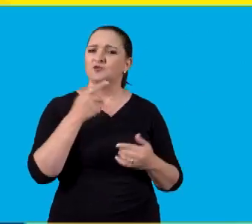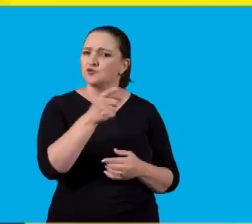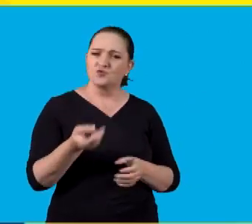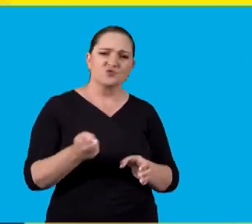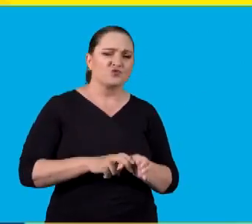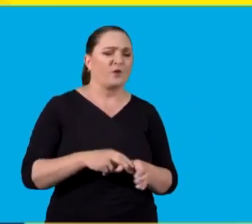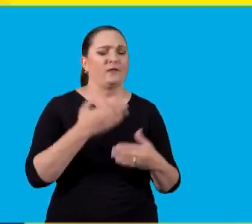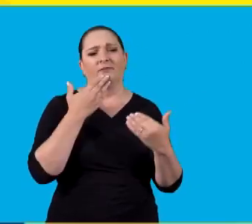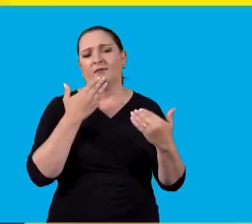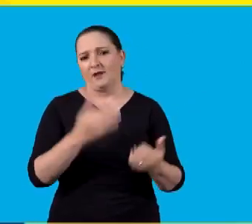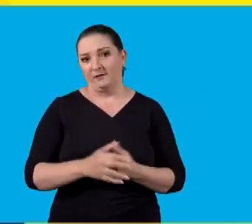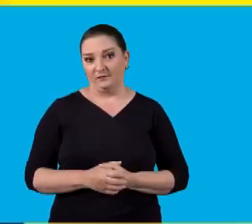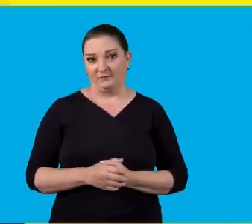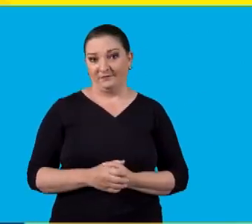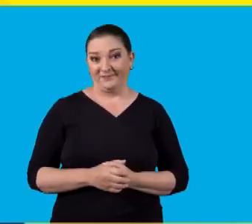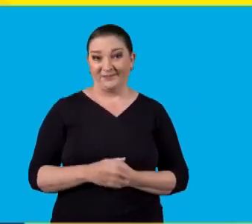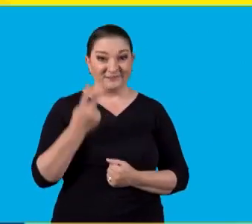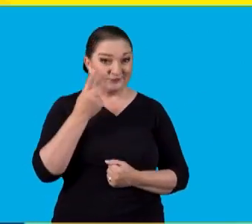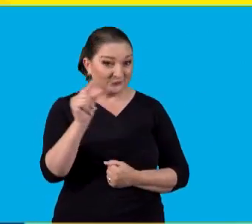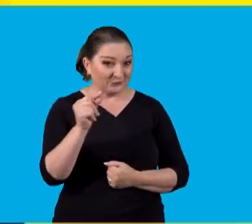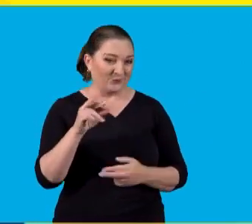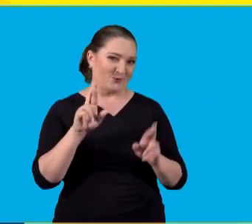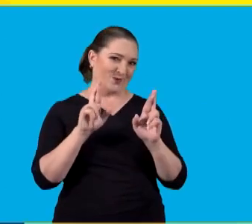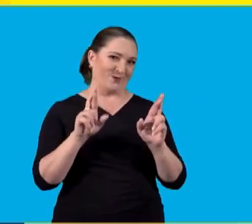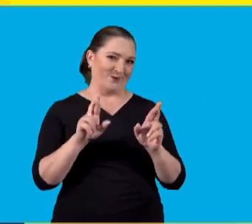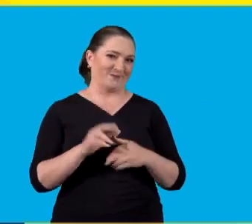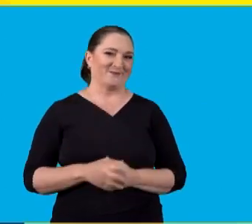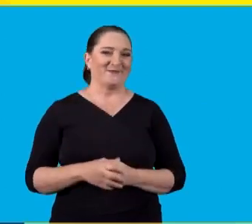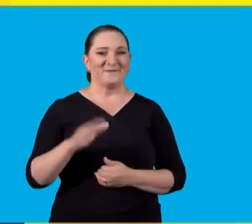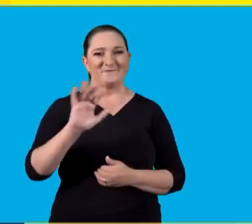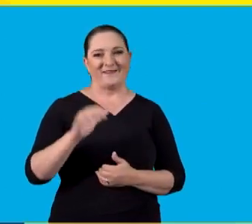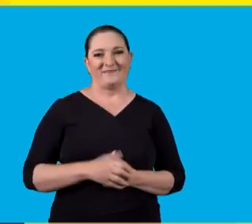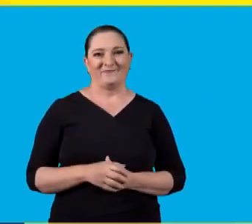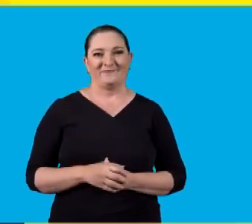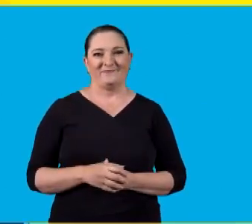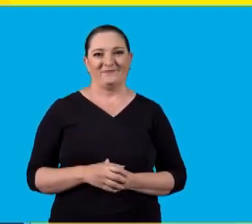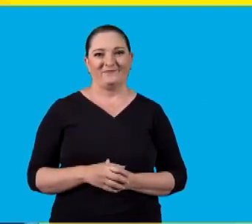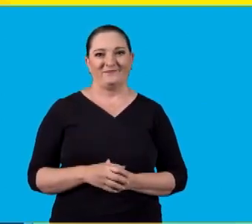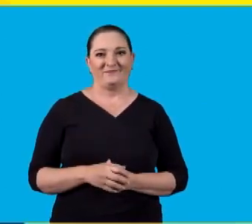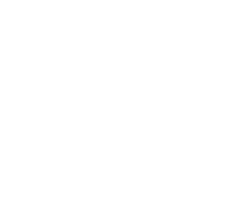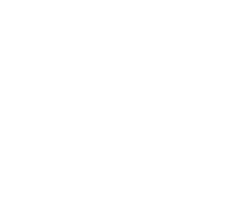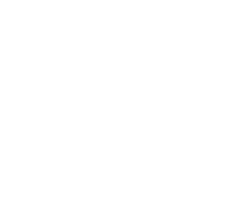so much, dear learners, for joining me in today's class. I hope to see you again very soon. It is goodbye.